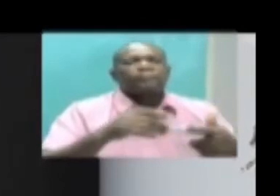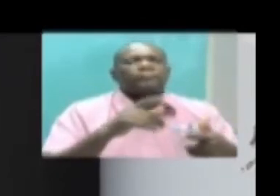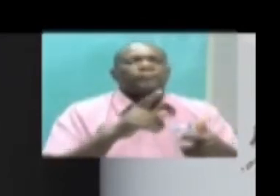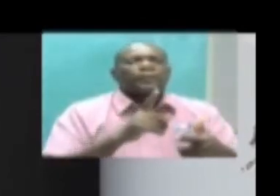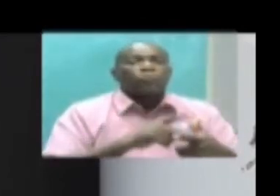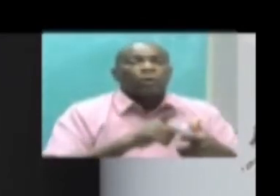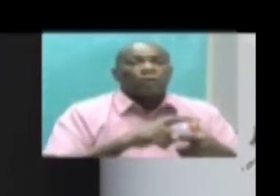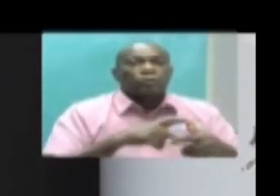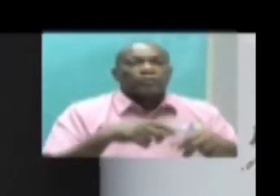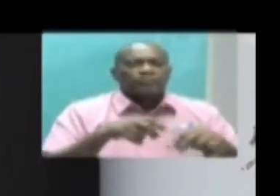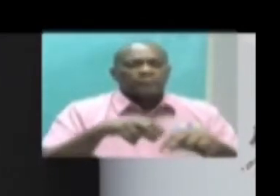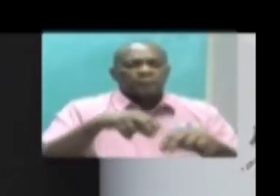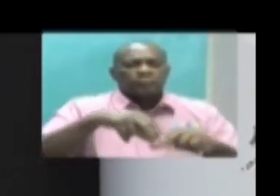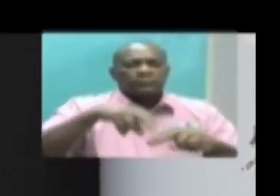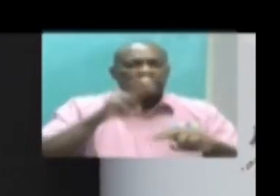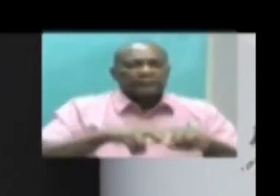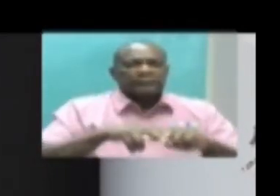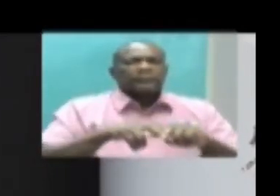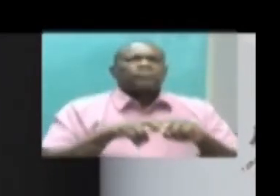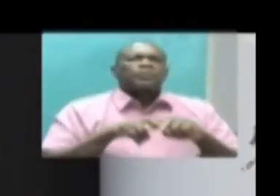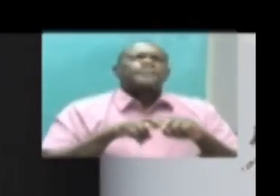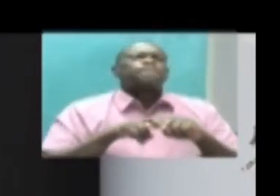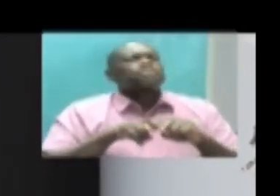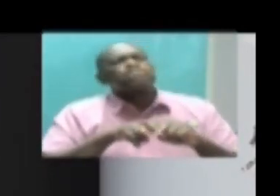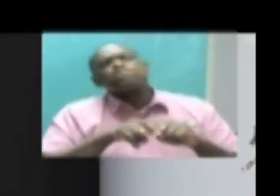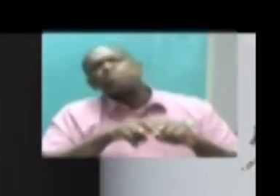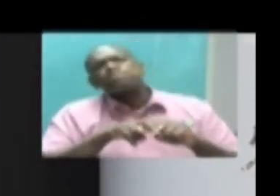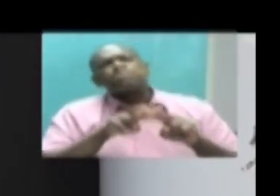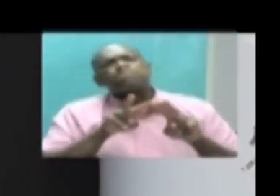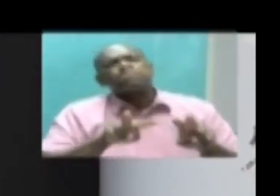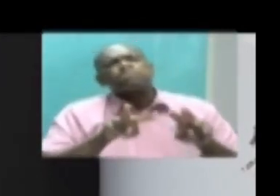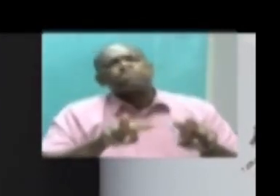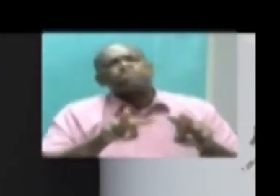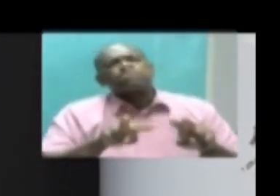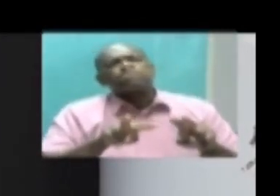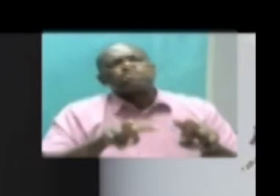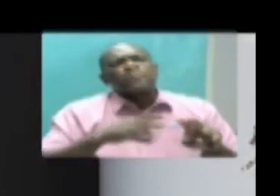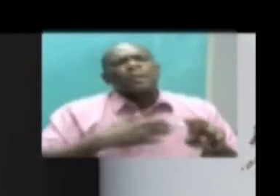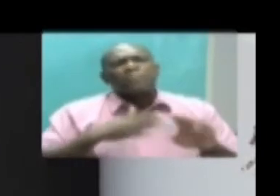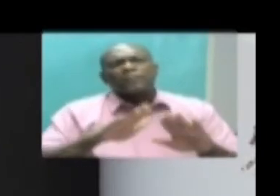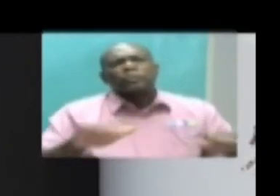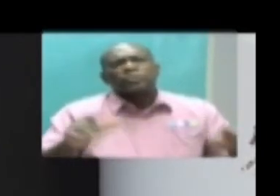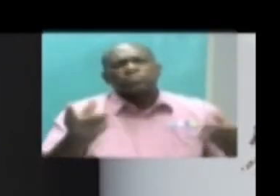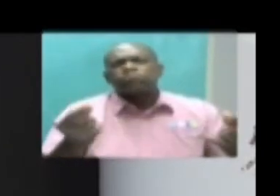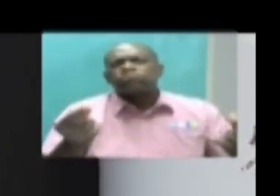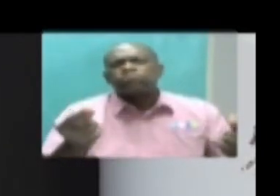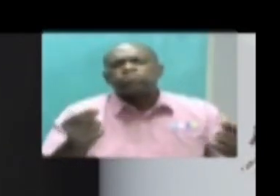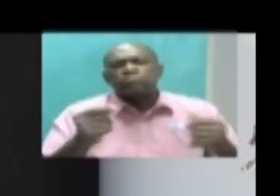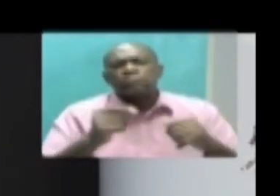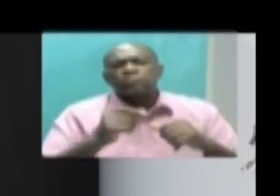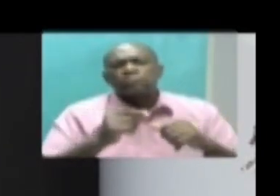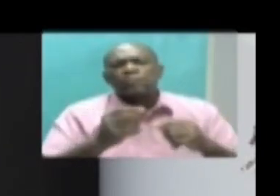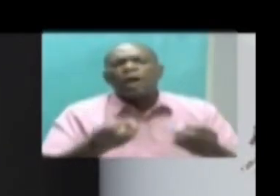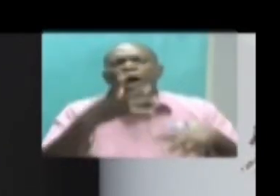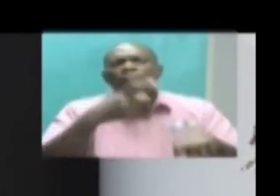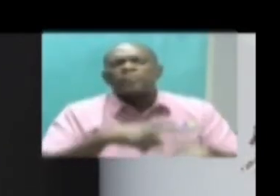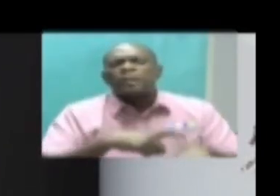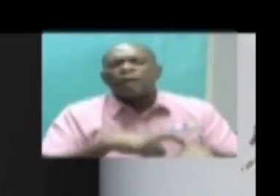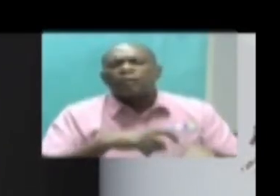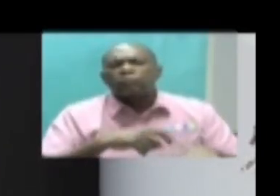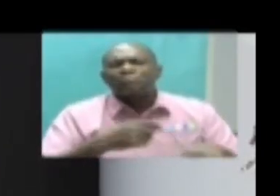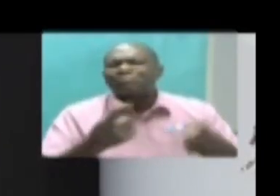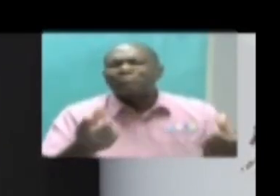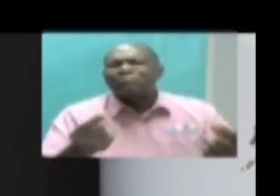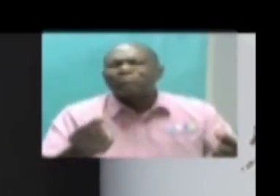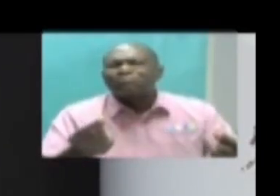at what our children are doing online, right? The quantity of time, what they're doing. Why are they online, and what's the